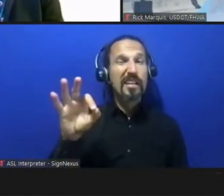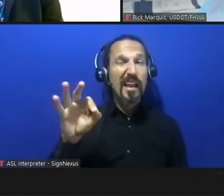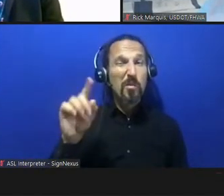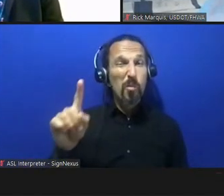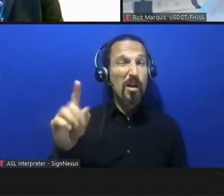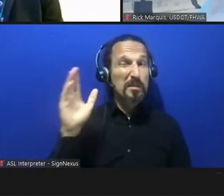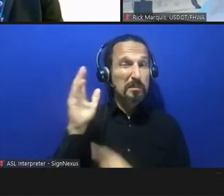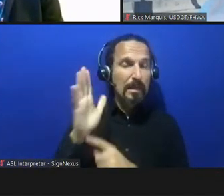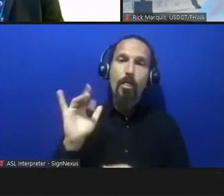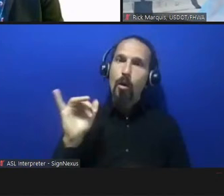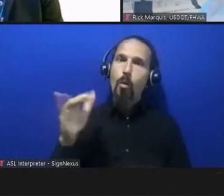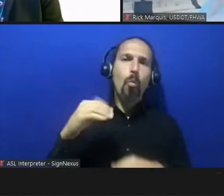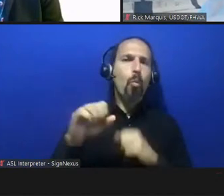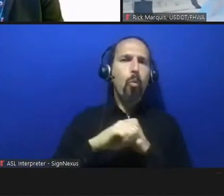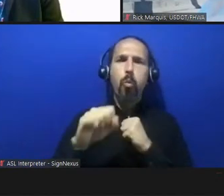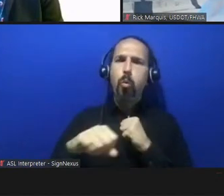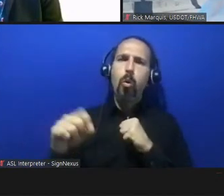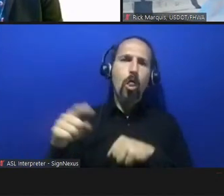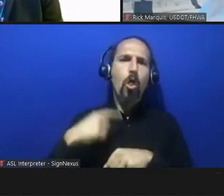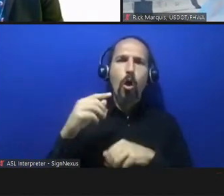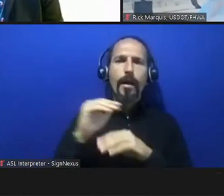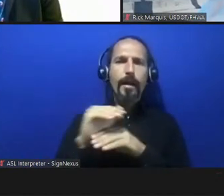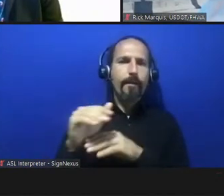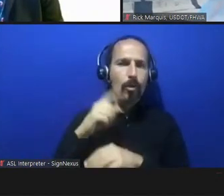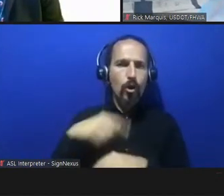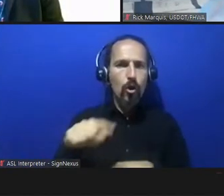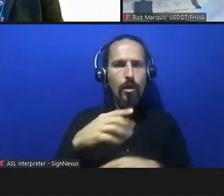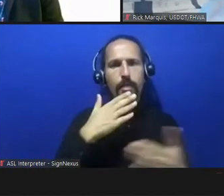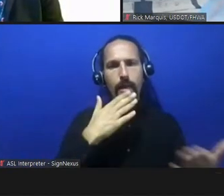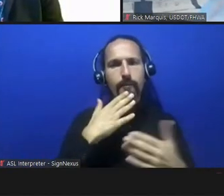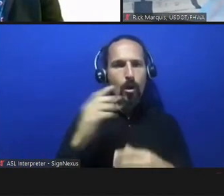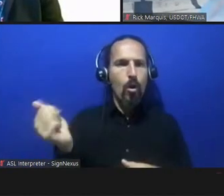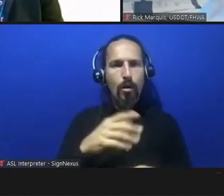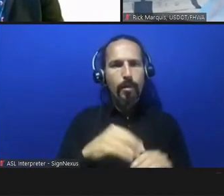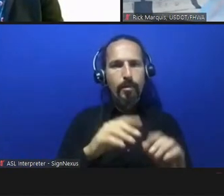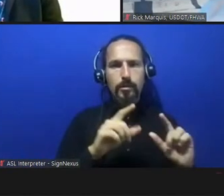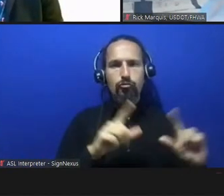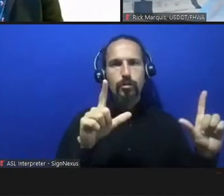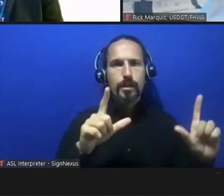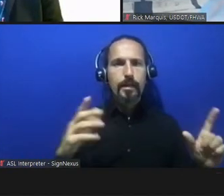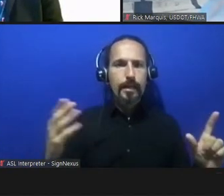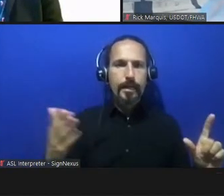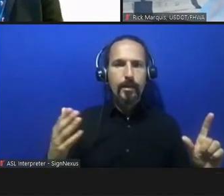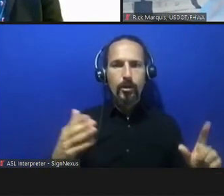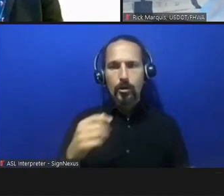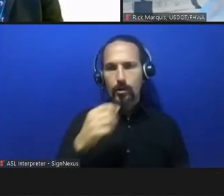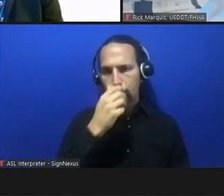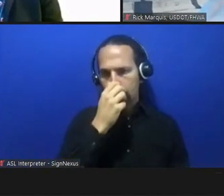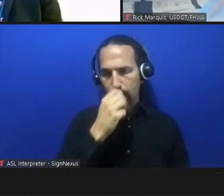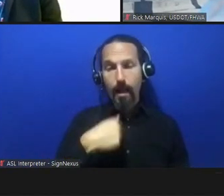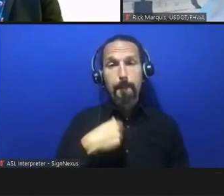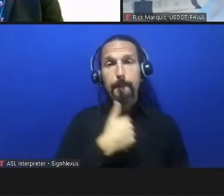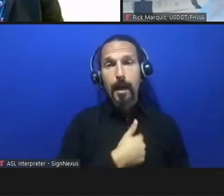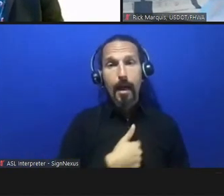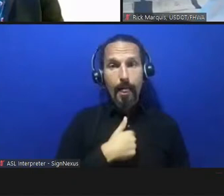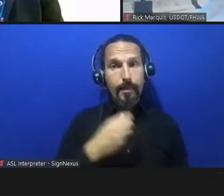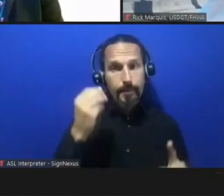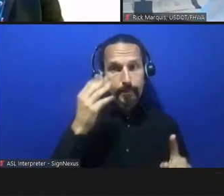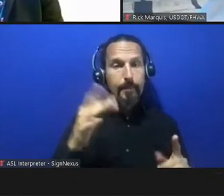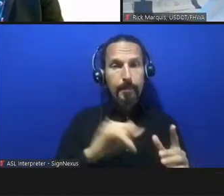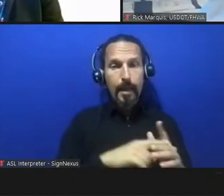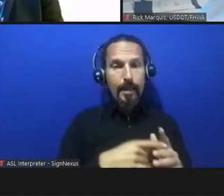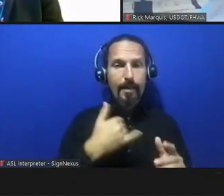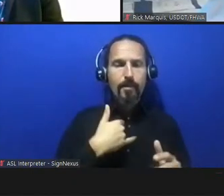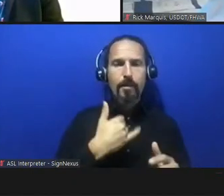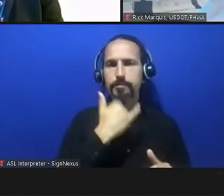long evening for a lot of you so thank you for uh everyone who's on the screen who's uh here today i apologize up front if i'm mistaking any